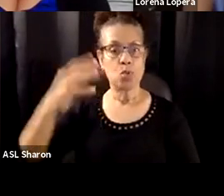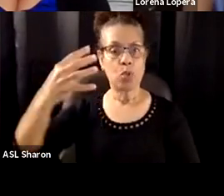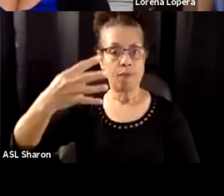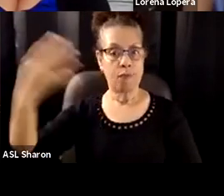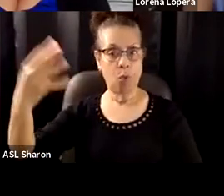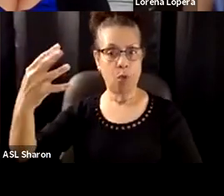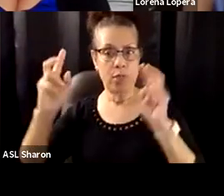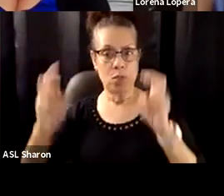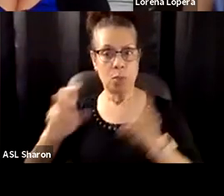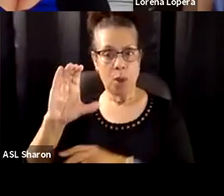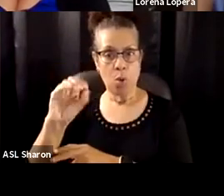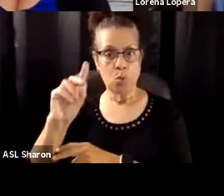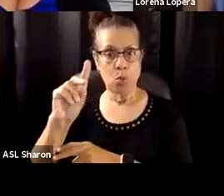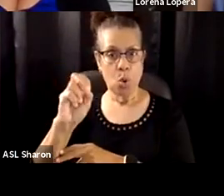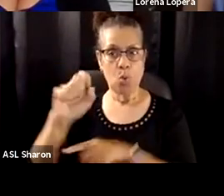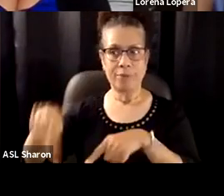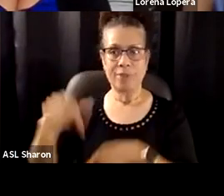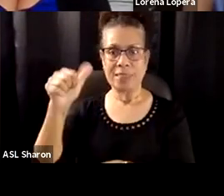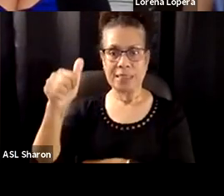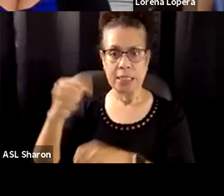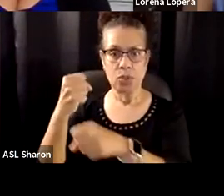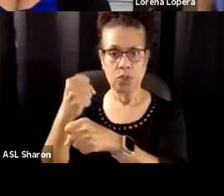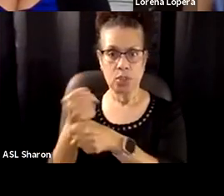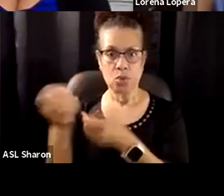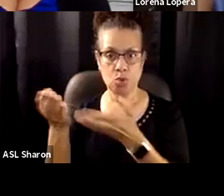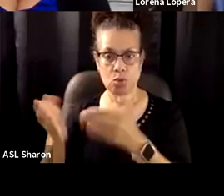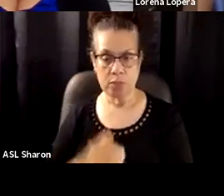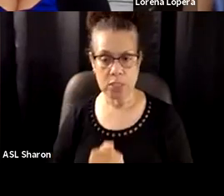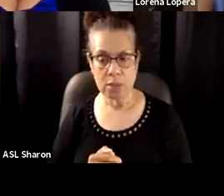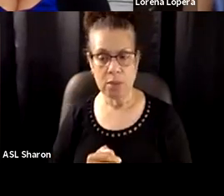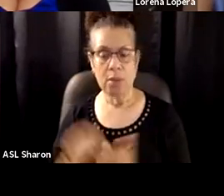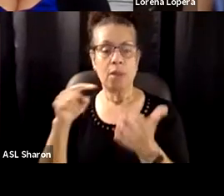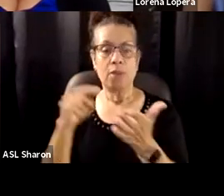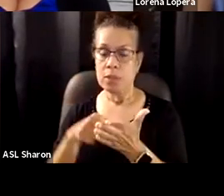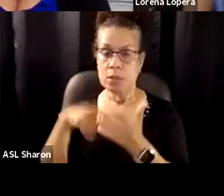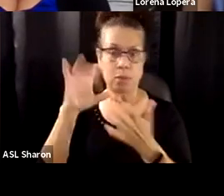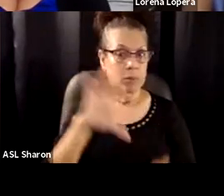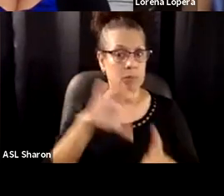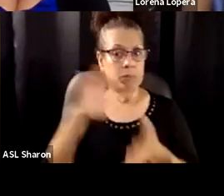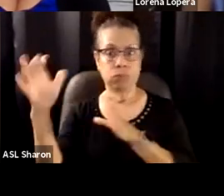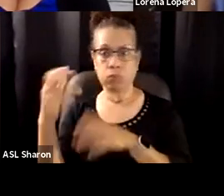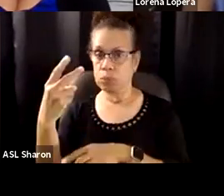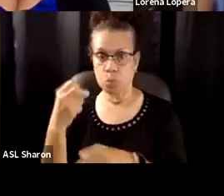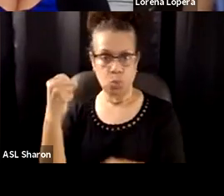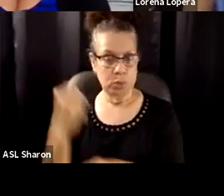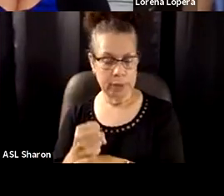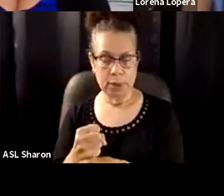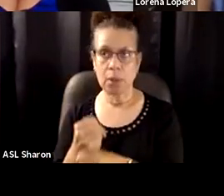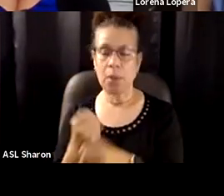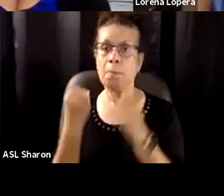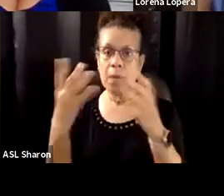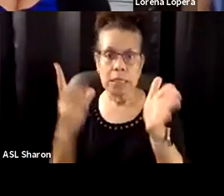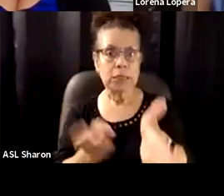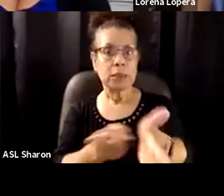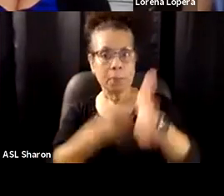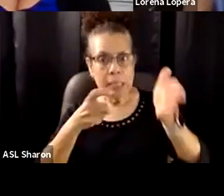code across the decade this decade of service this has been a disruptive nearly two years there have been so many demands on